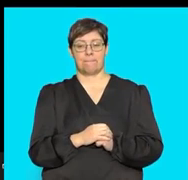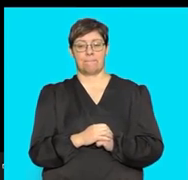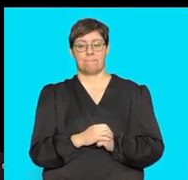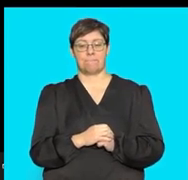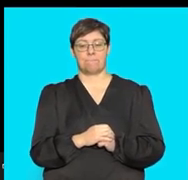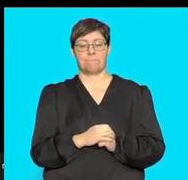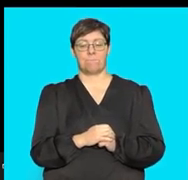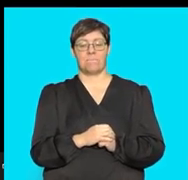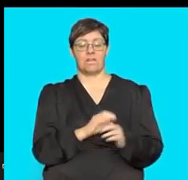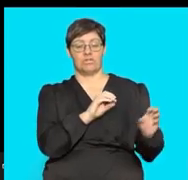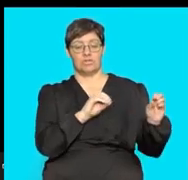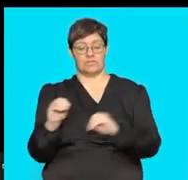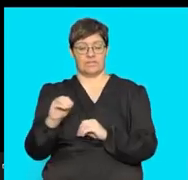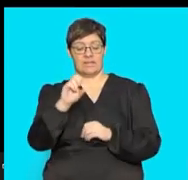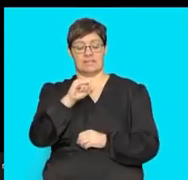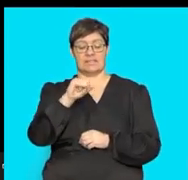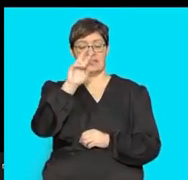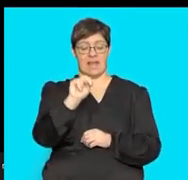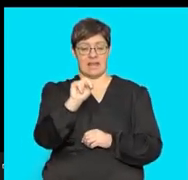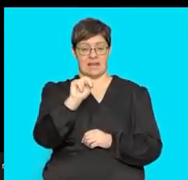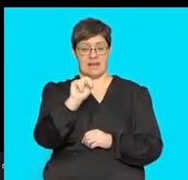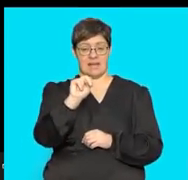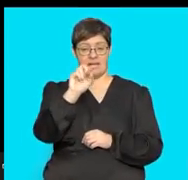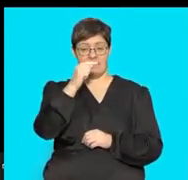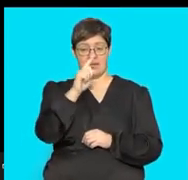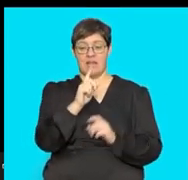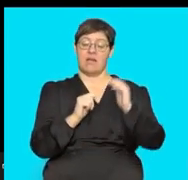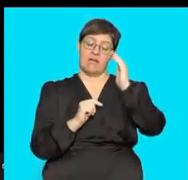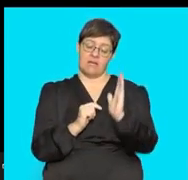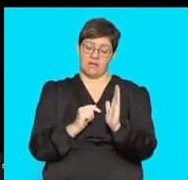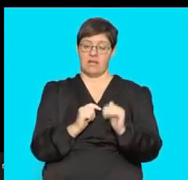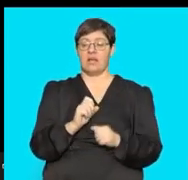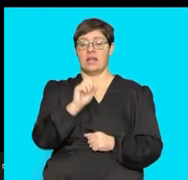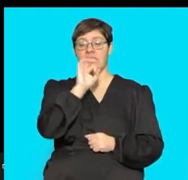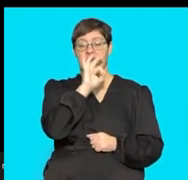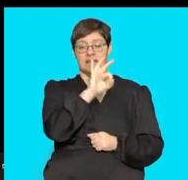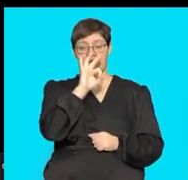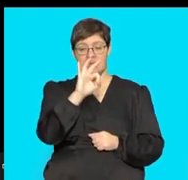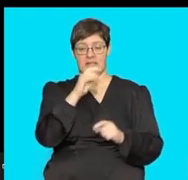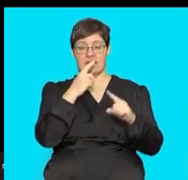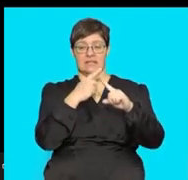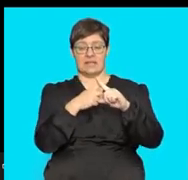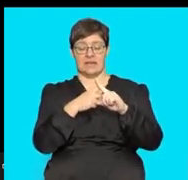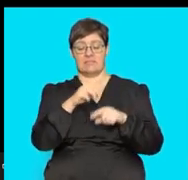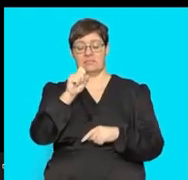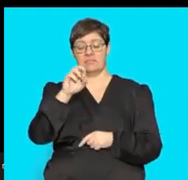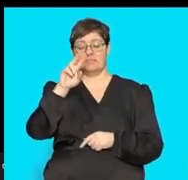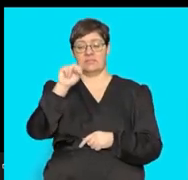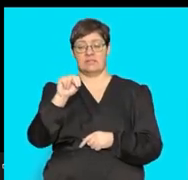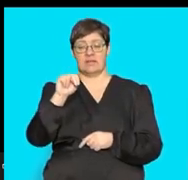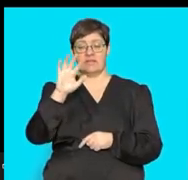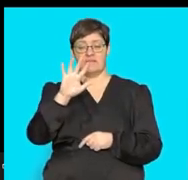Okay, so we're going to say shift, sine, and remember we've got a fraction here,